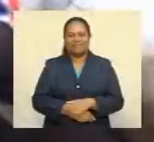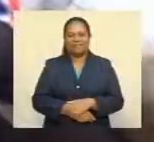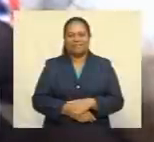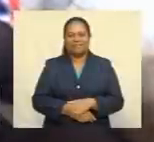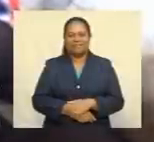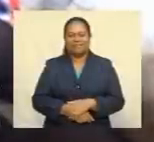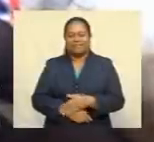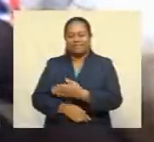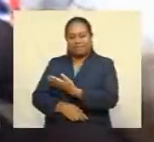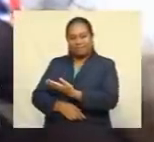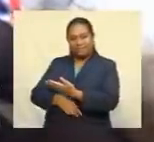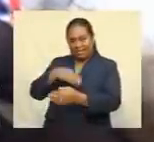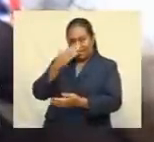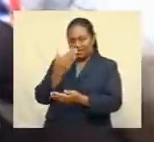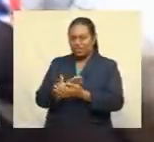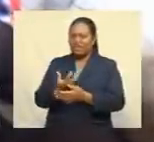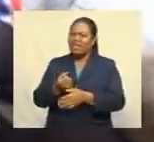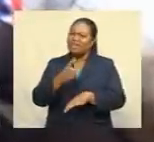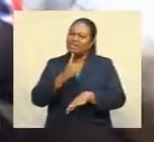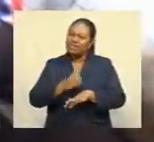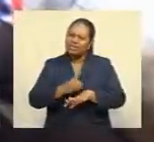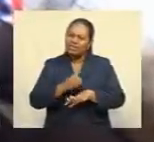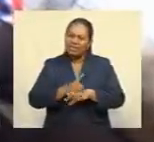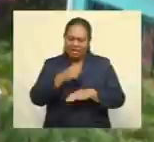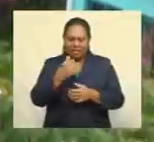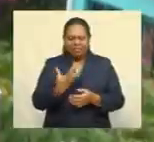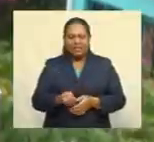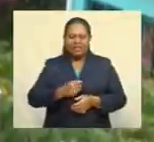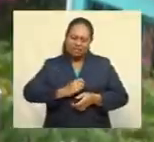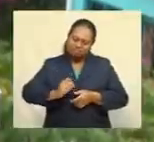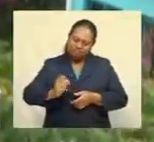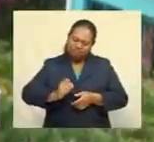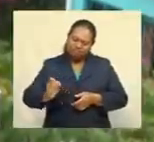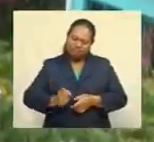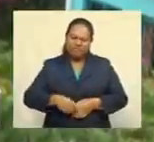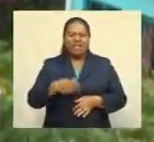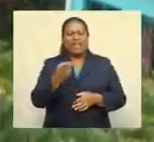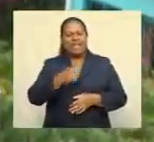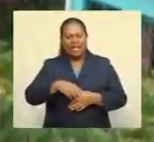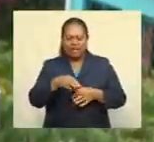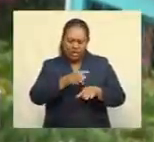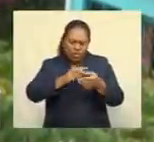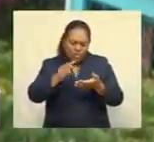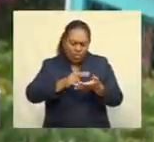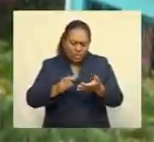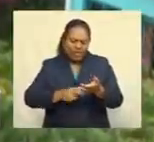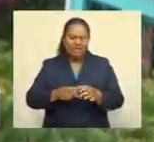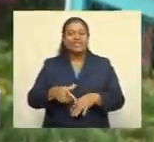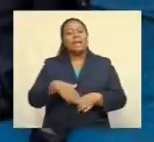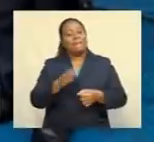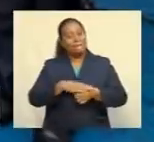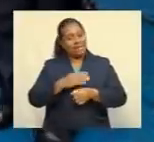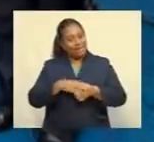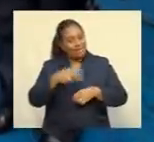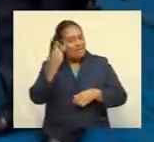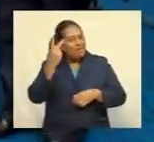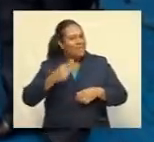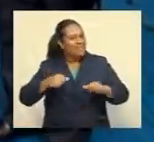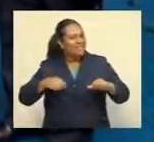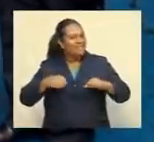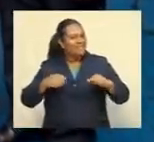A student who faced difficulties in reading and writing due to his vision has made his parents proud of his achievements